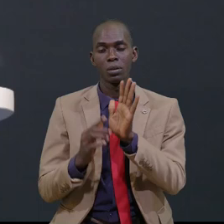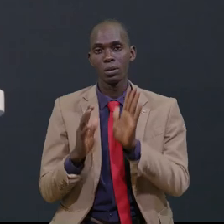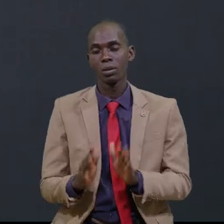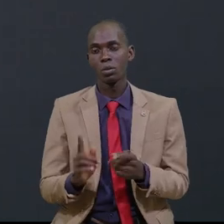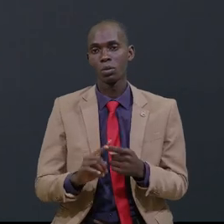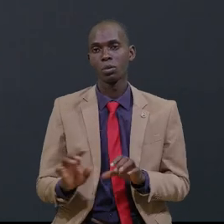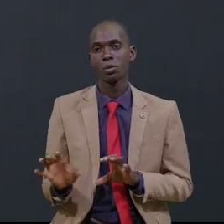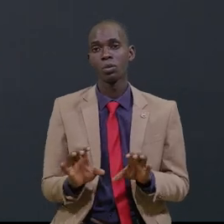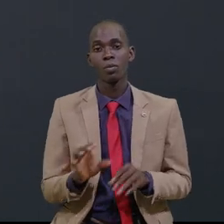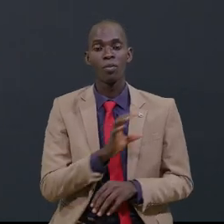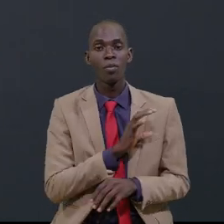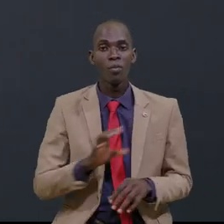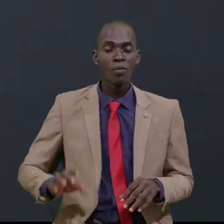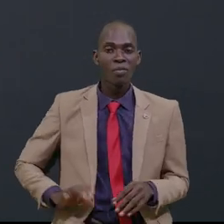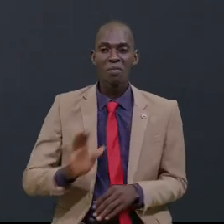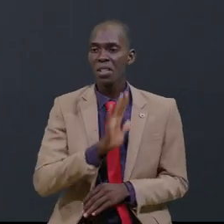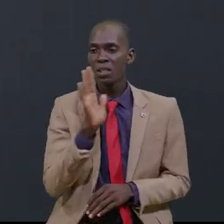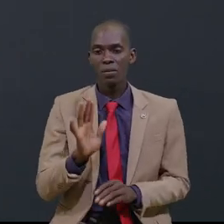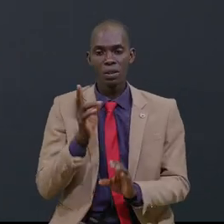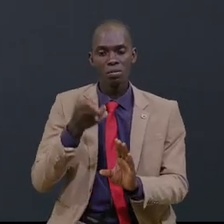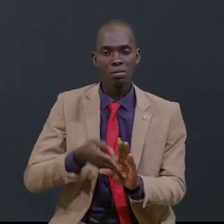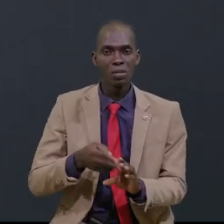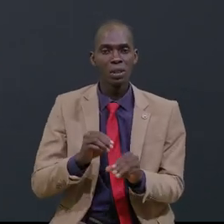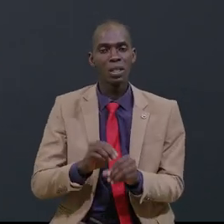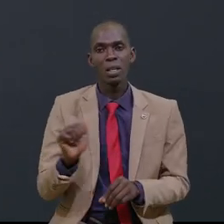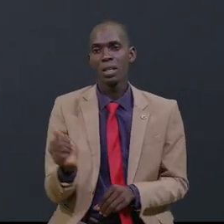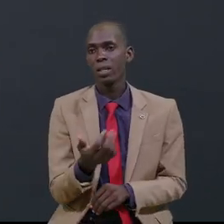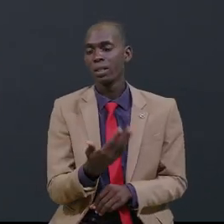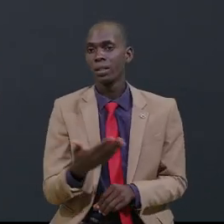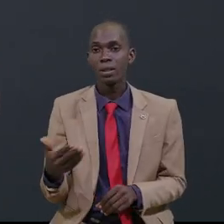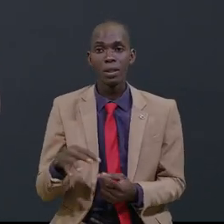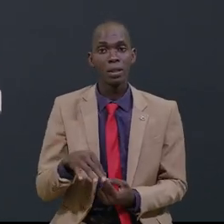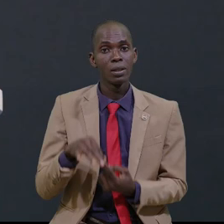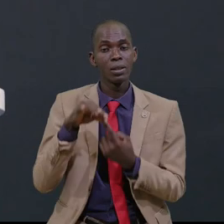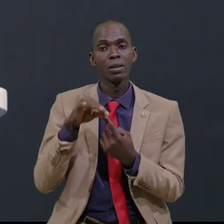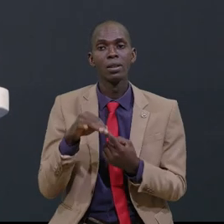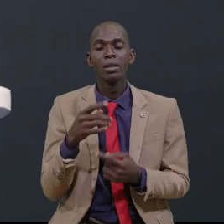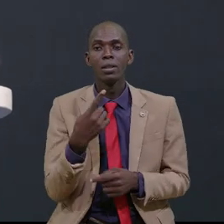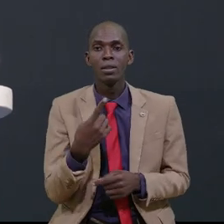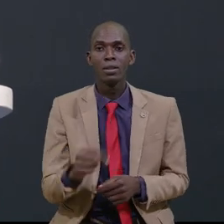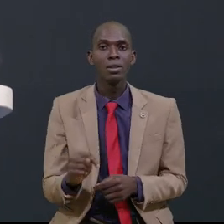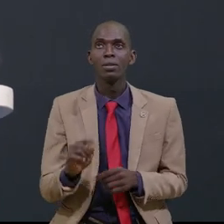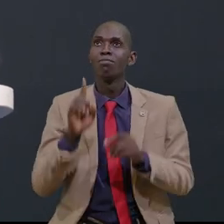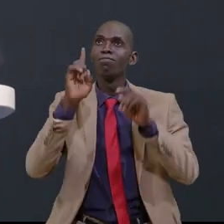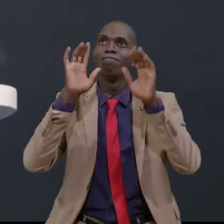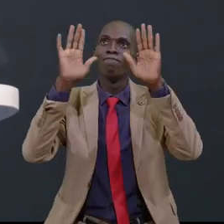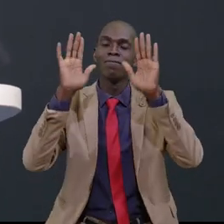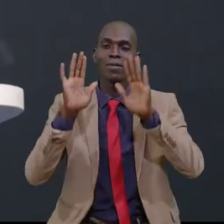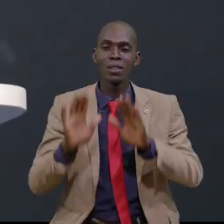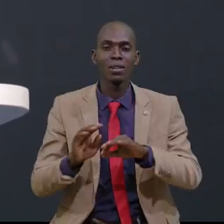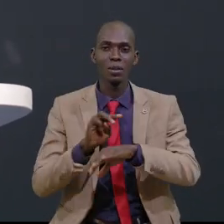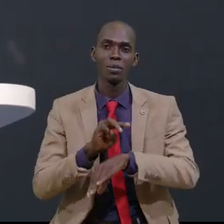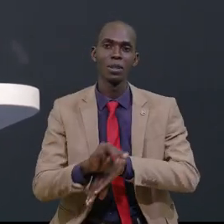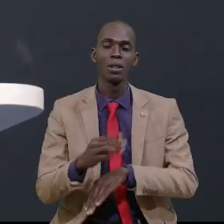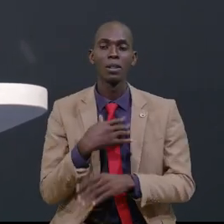never gets involved with anything except the excellent ministry. And that's